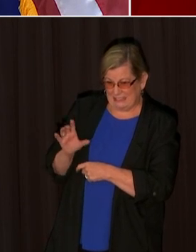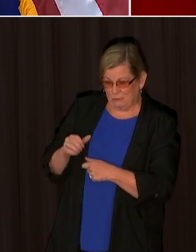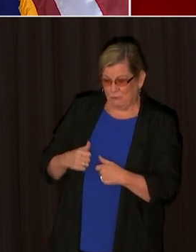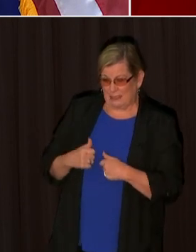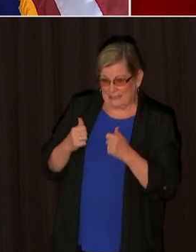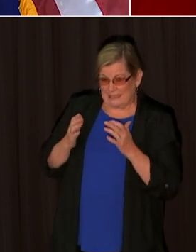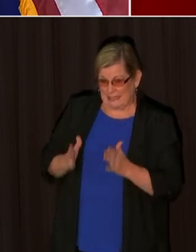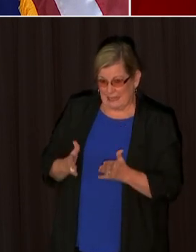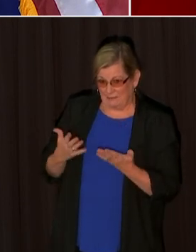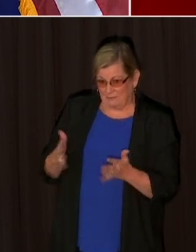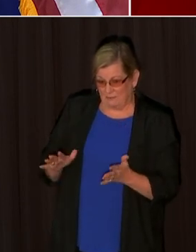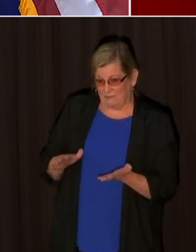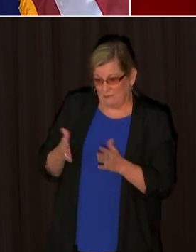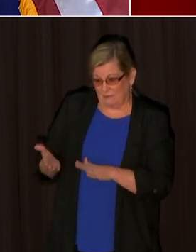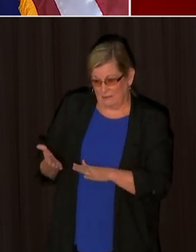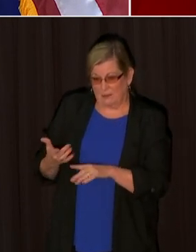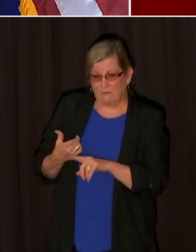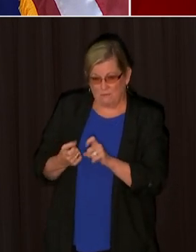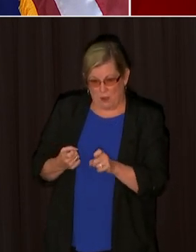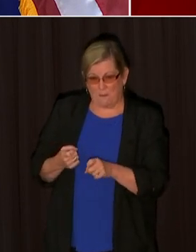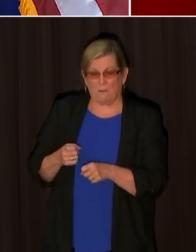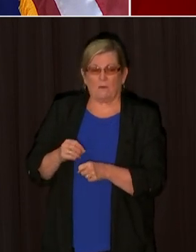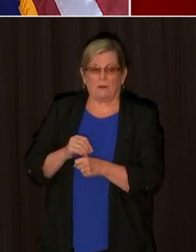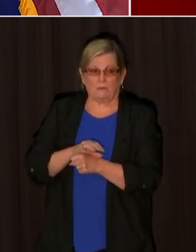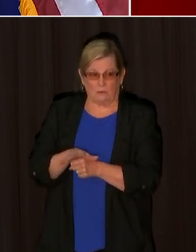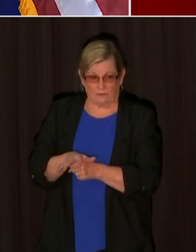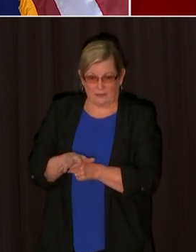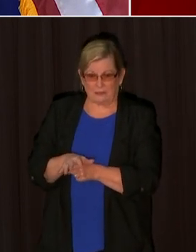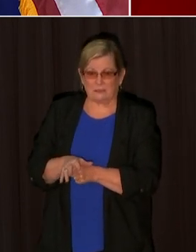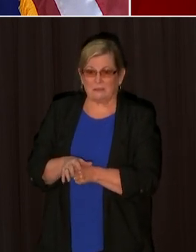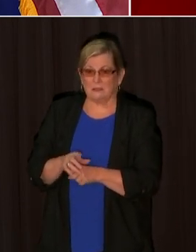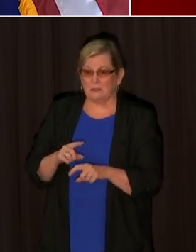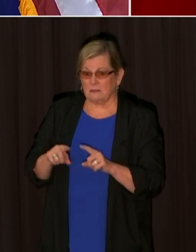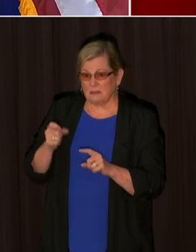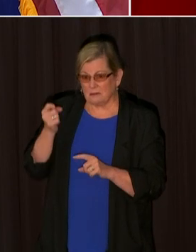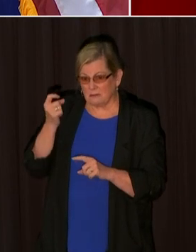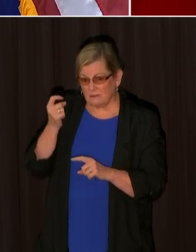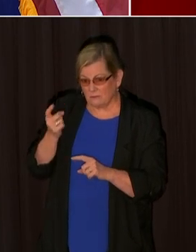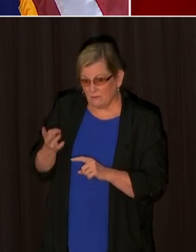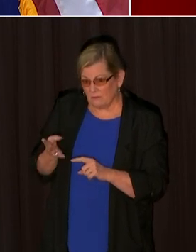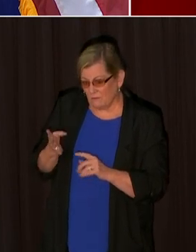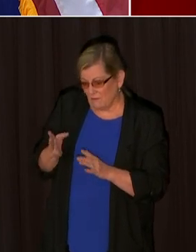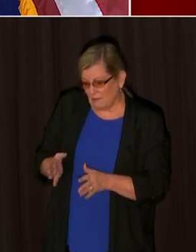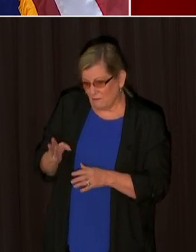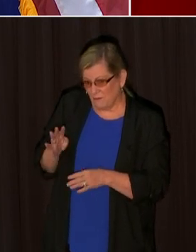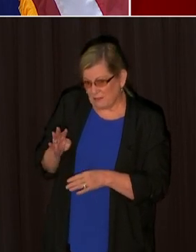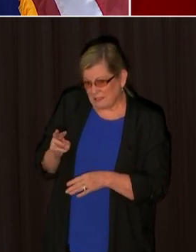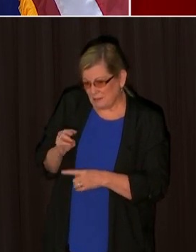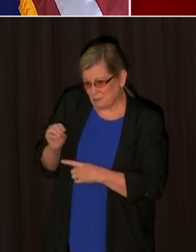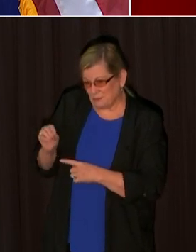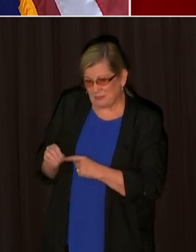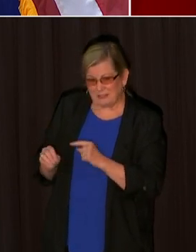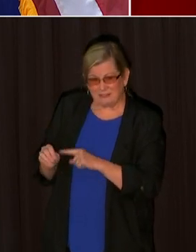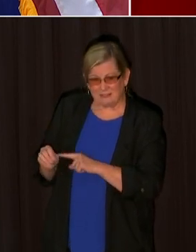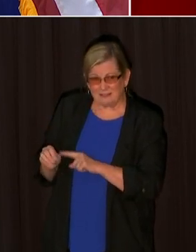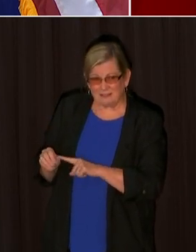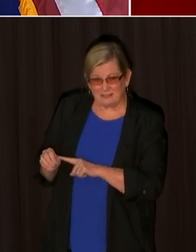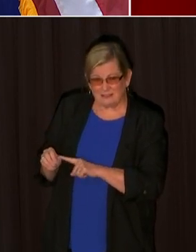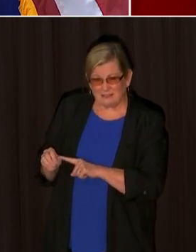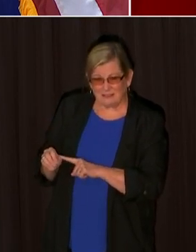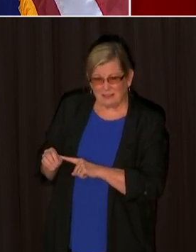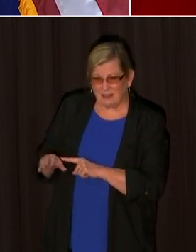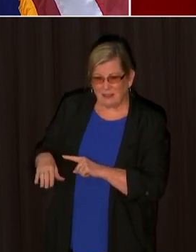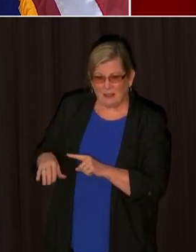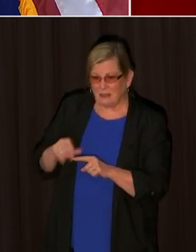their deaths will be classified as that. But 46% of the excess deaths that we've seen in the district are not related